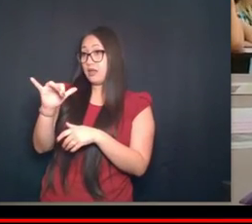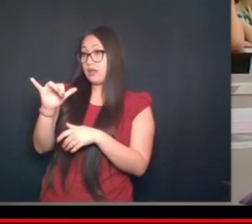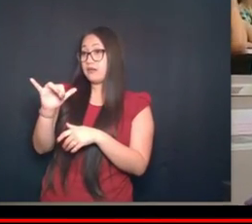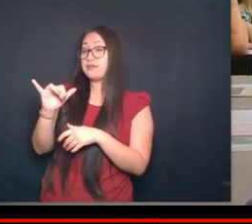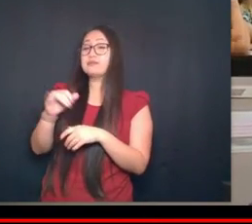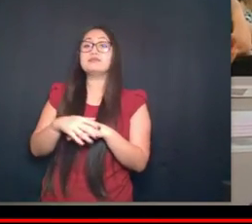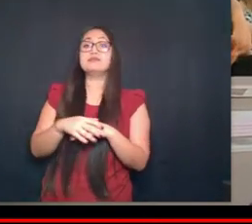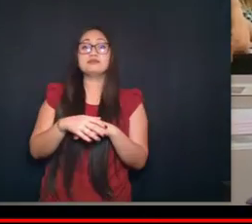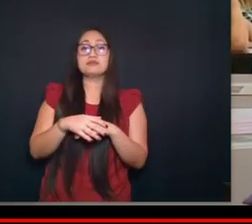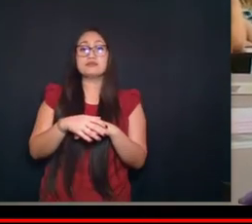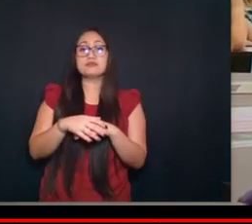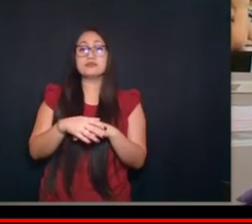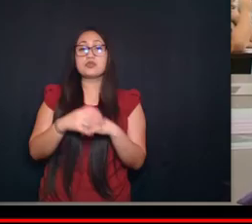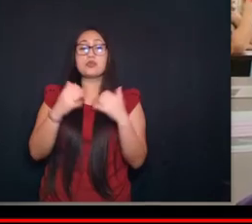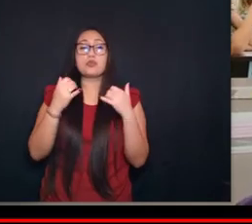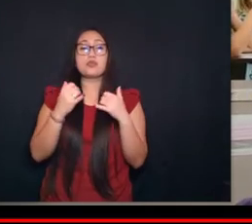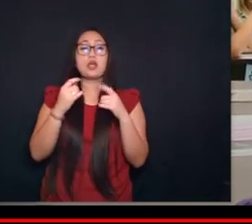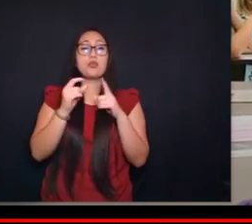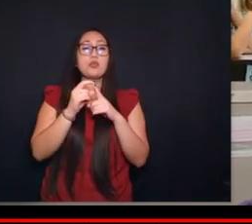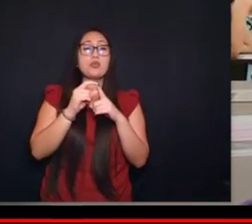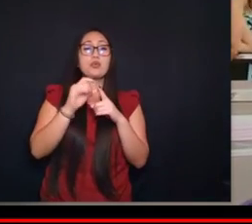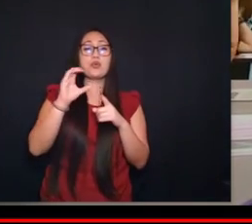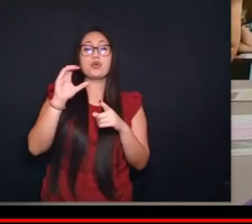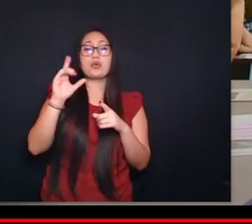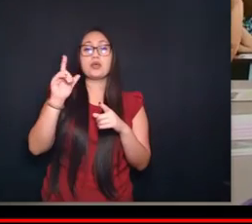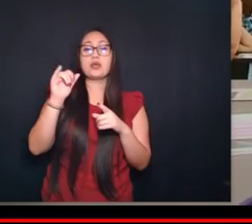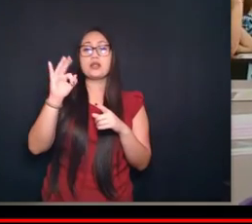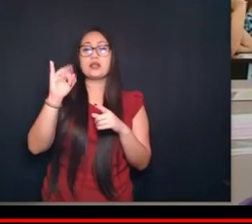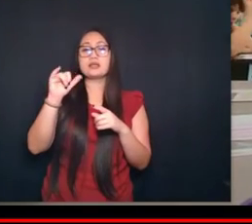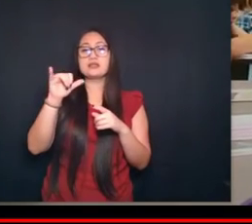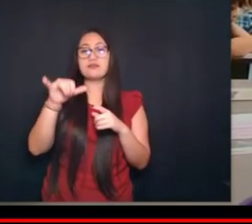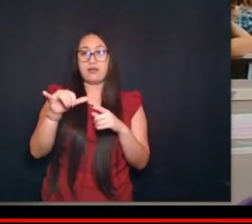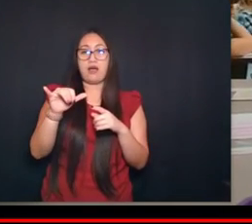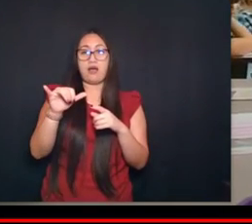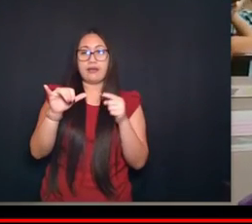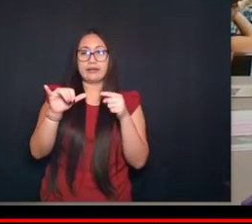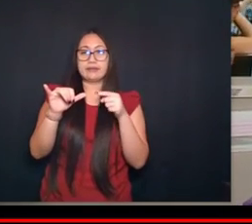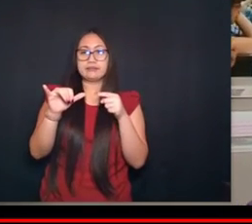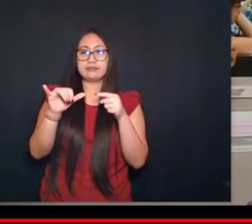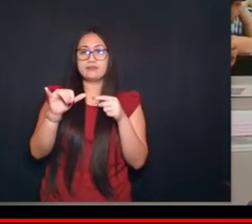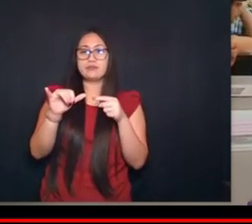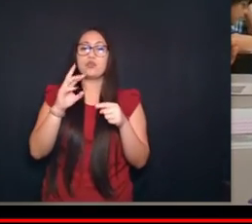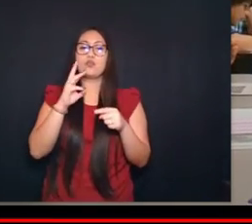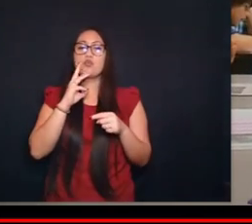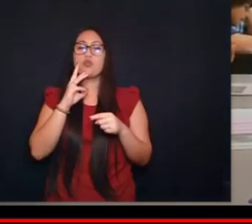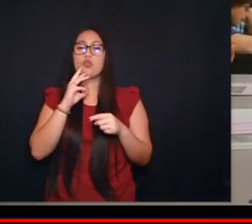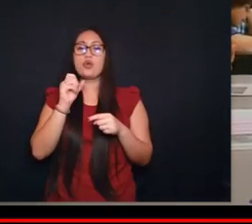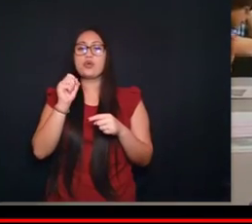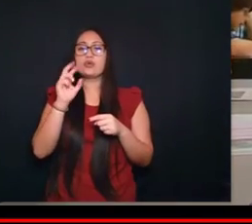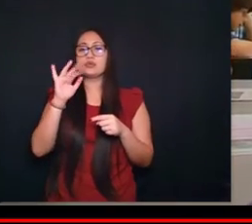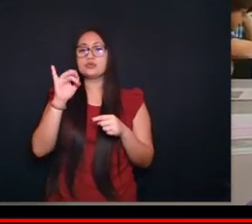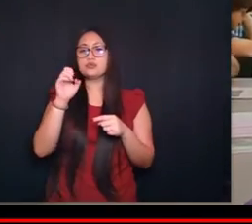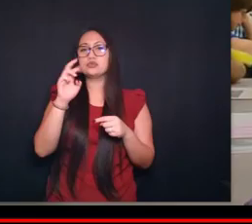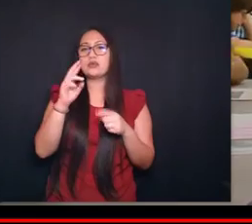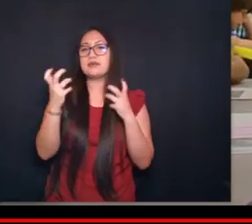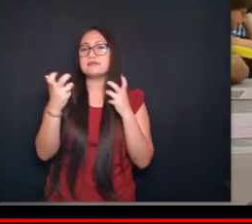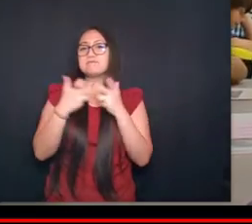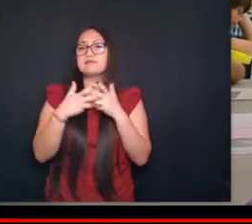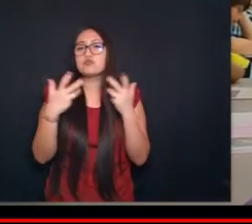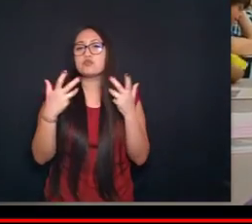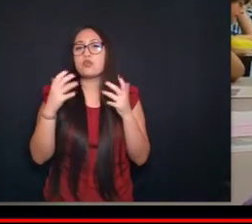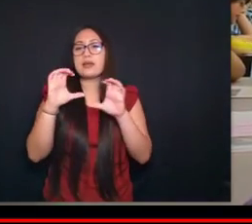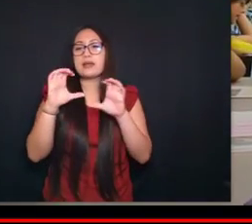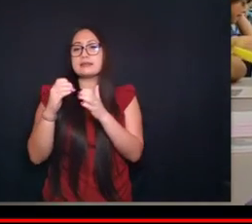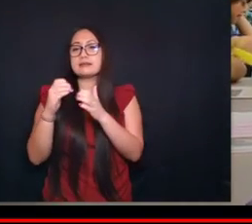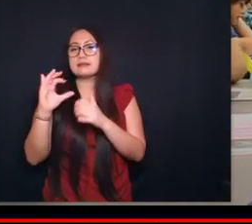category. I wonder what a water strider, what category would it fall into in this text? It tells you.